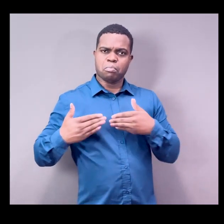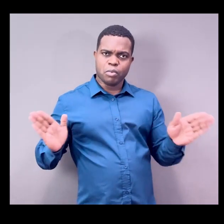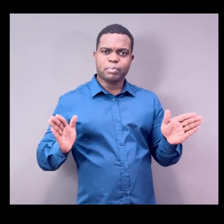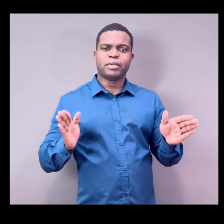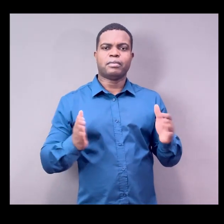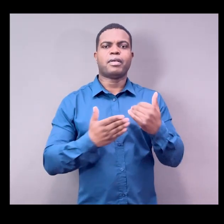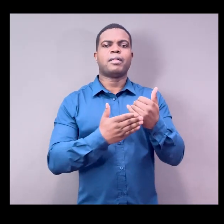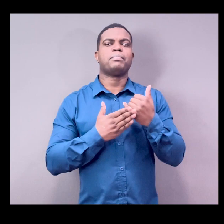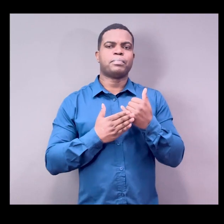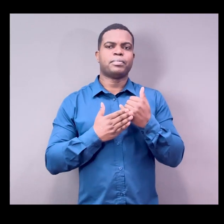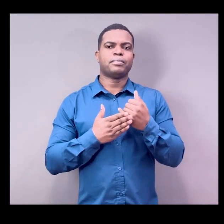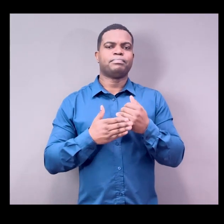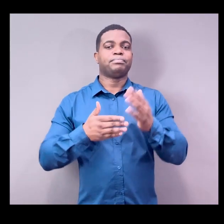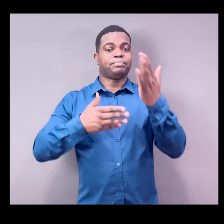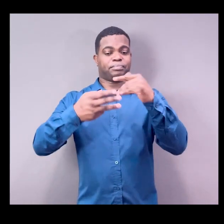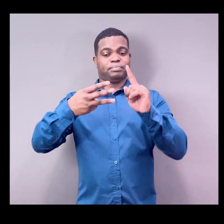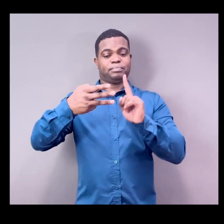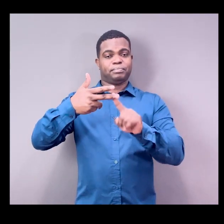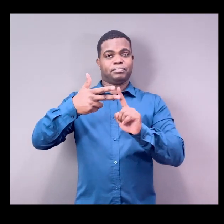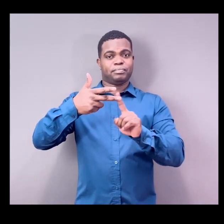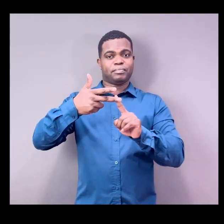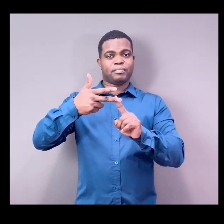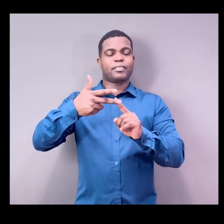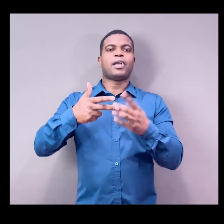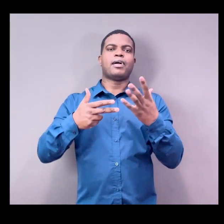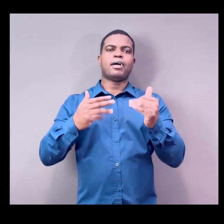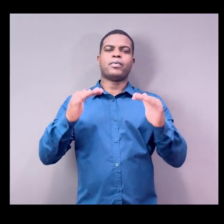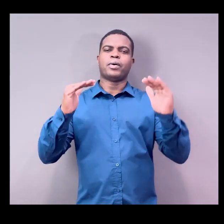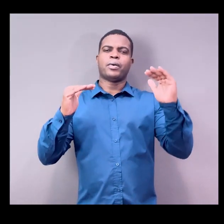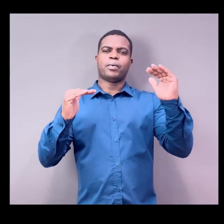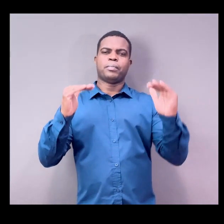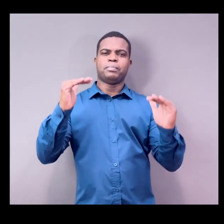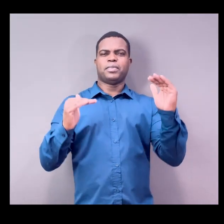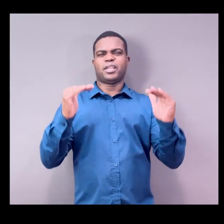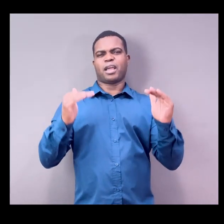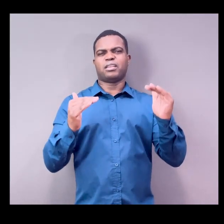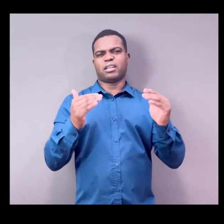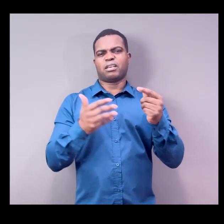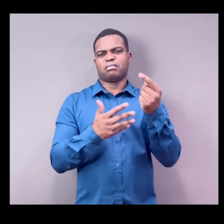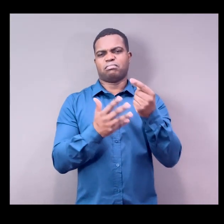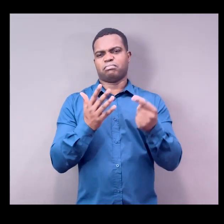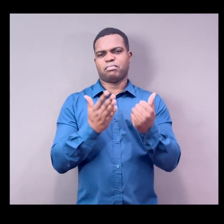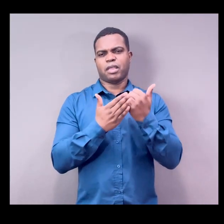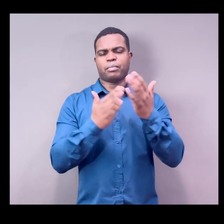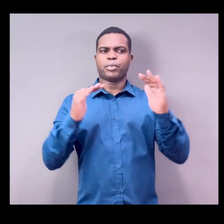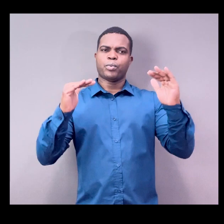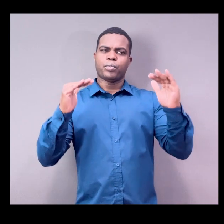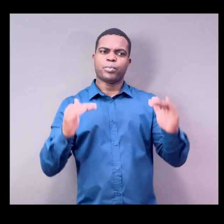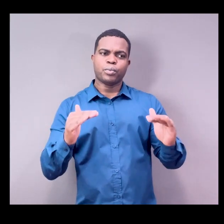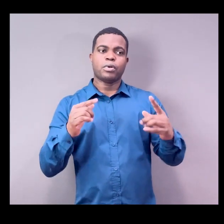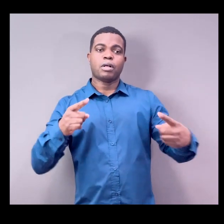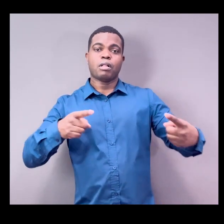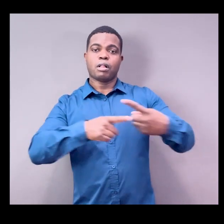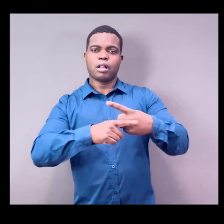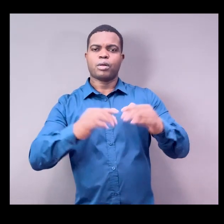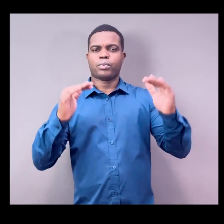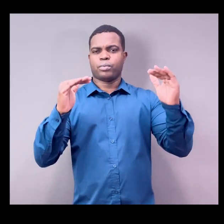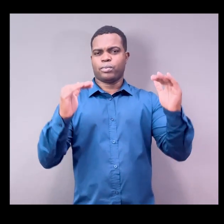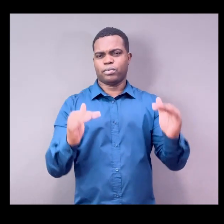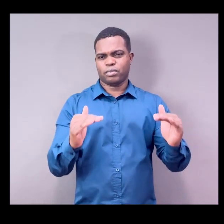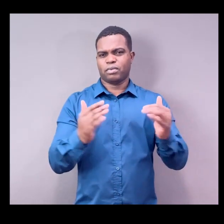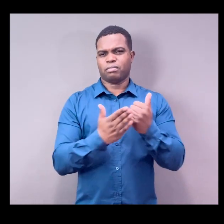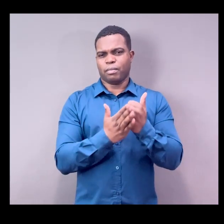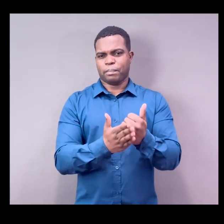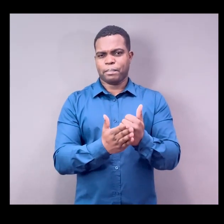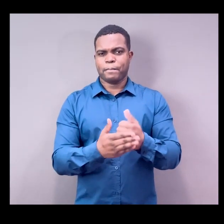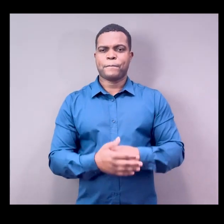also have mitigation measures. If you have identified conflicts of interest, you need